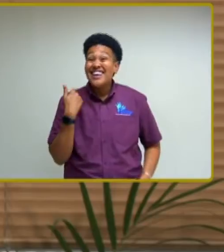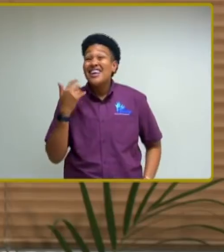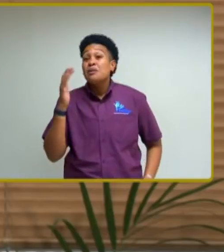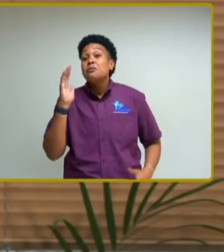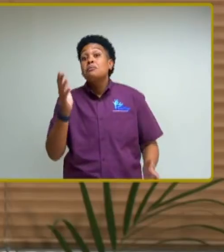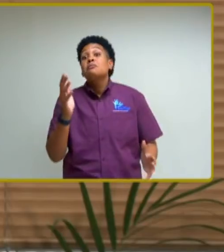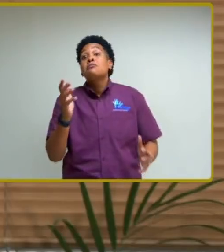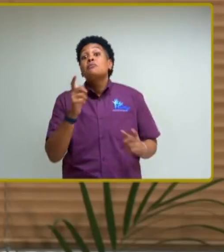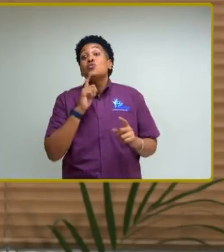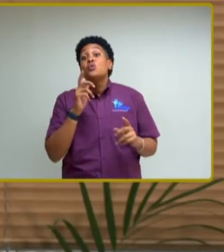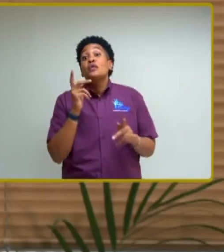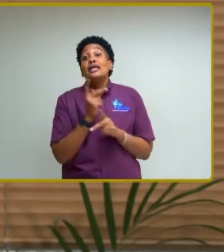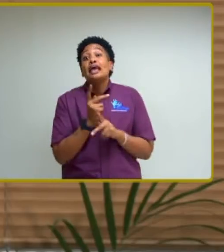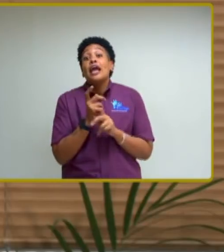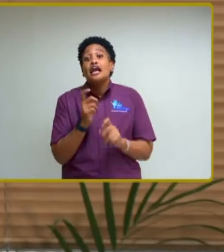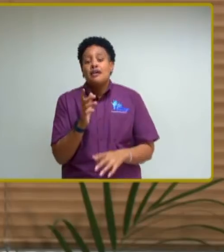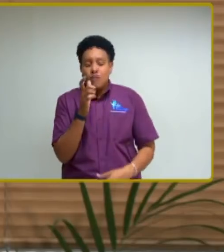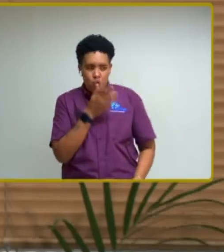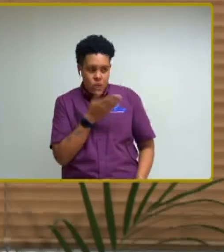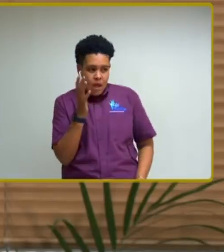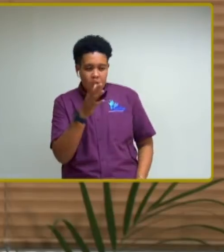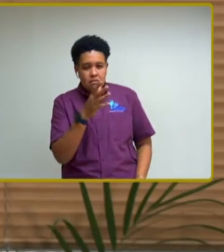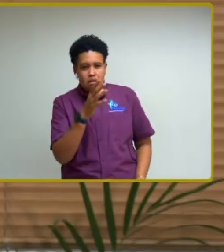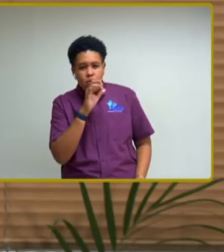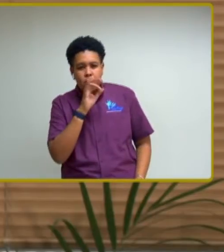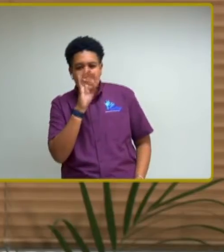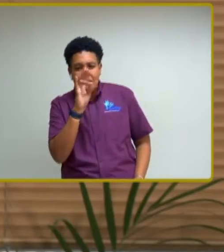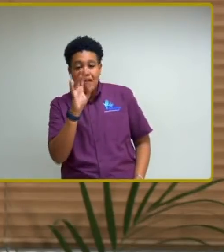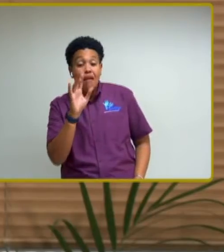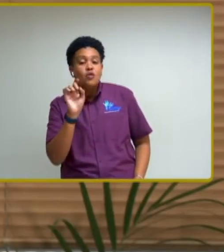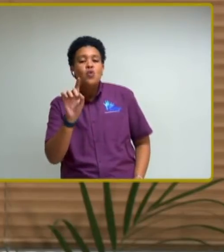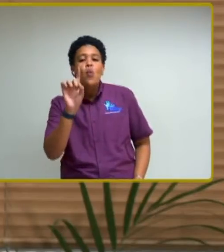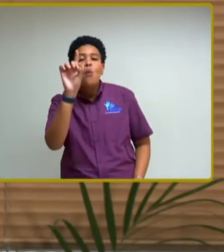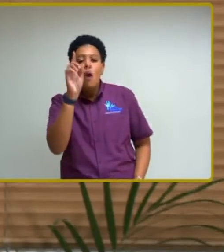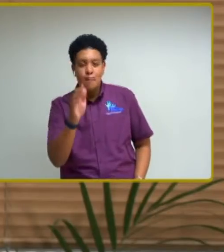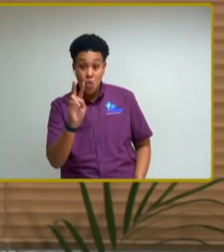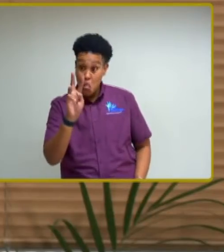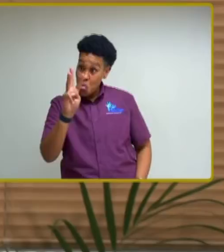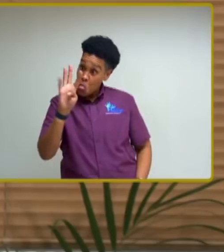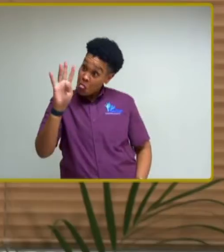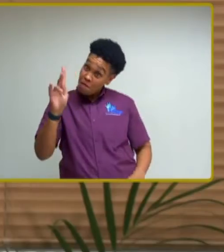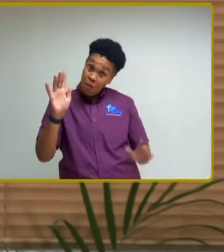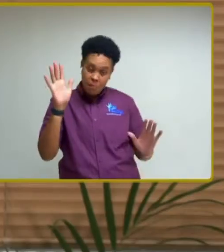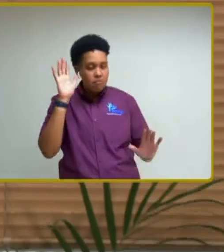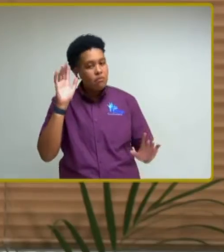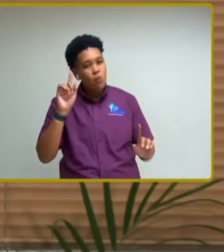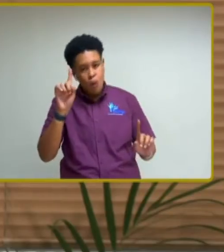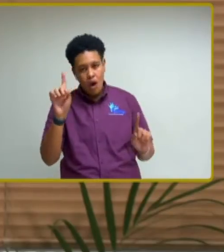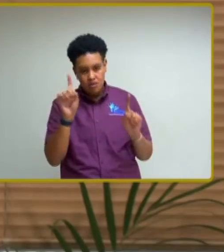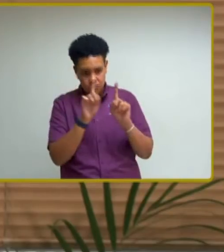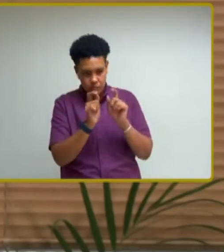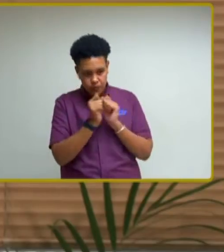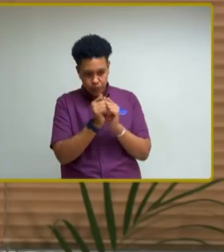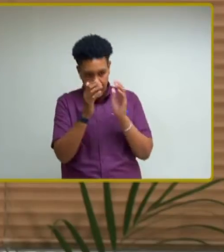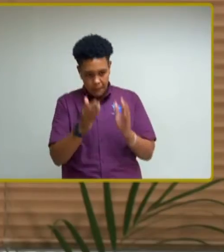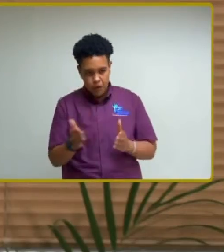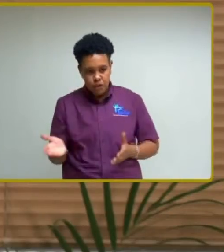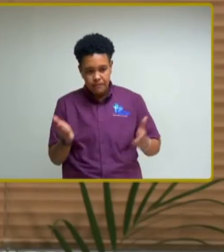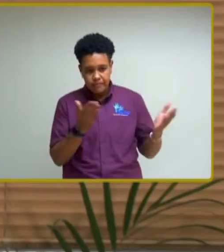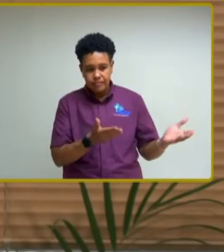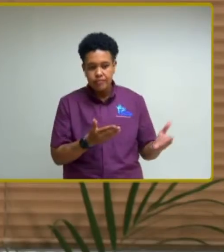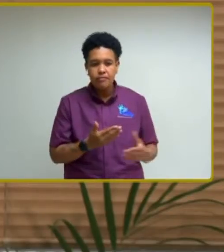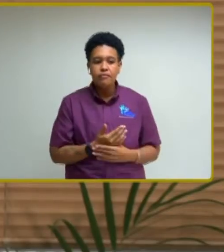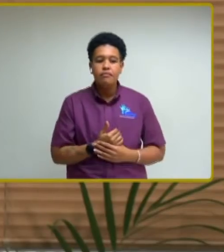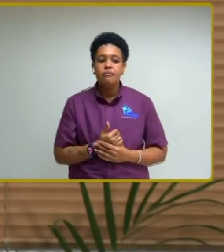speaking to the caregiver, then I'm saying only one of you should come with the individual that you're taking.